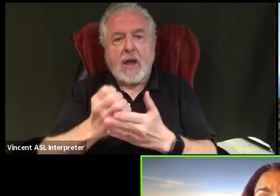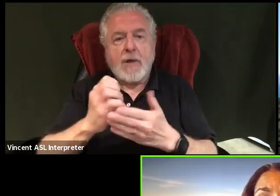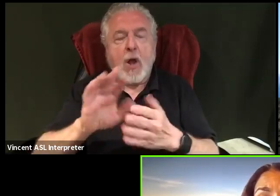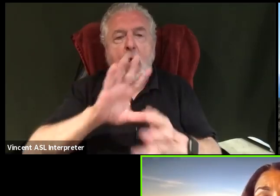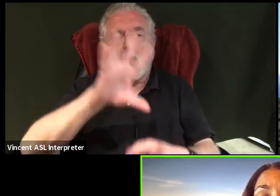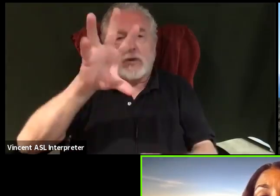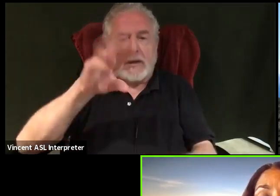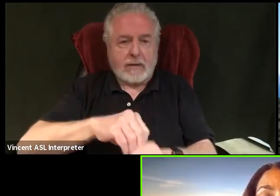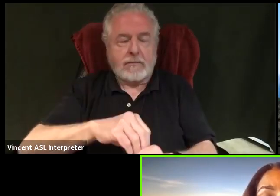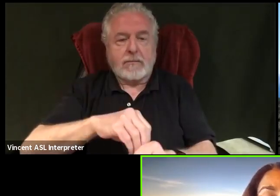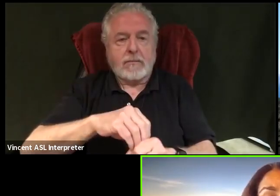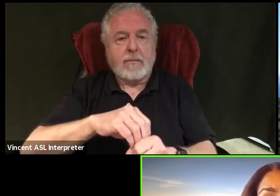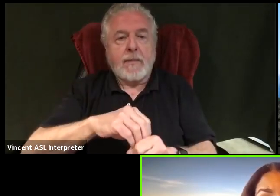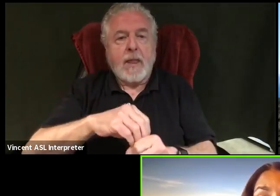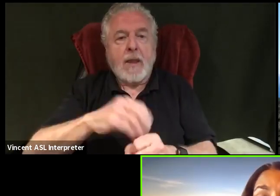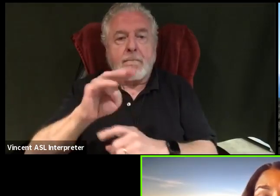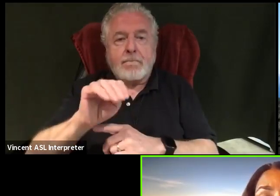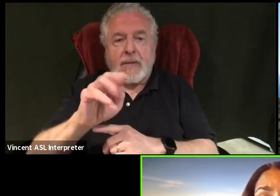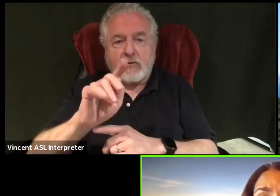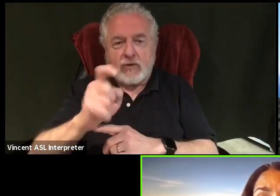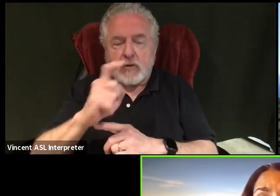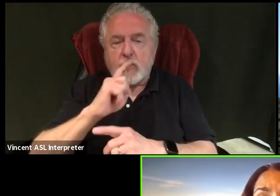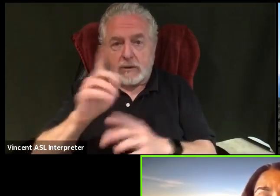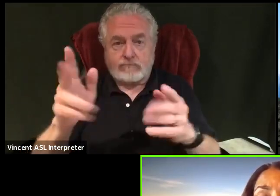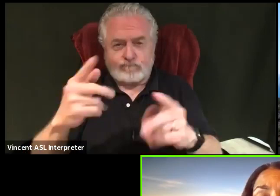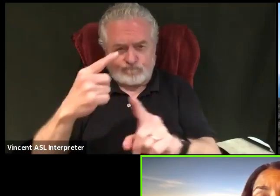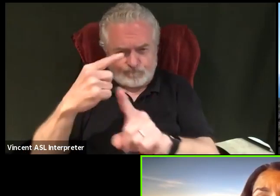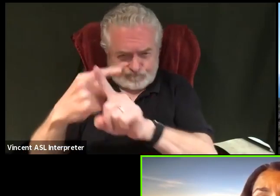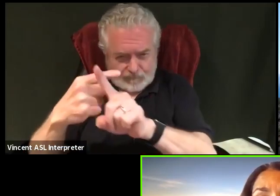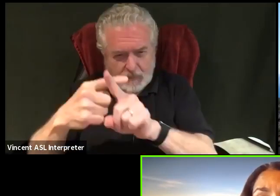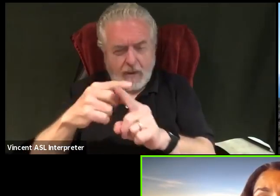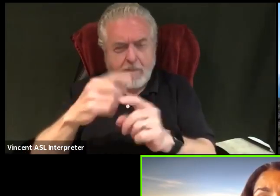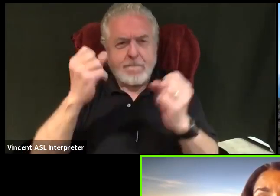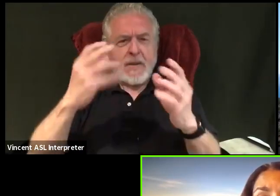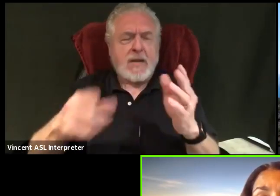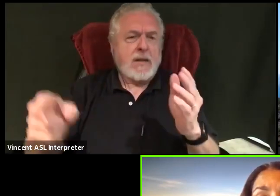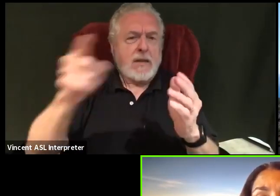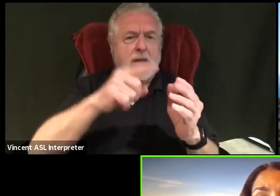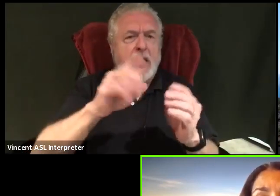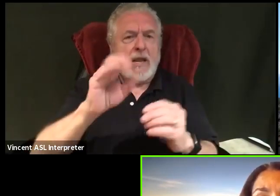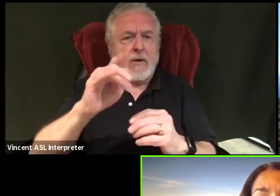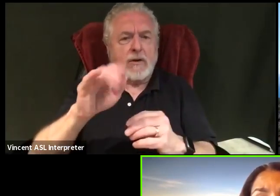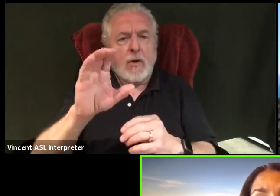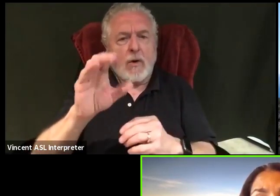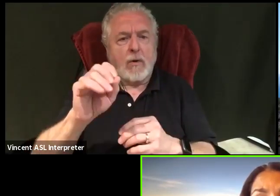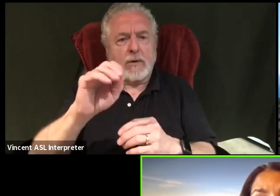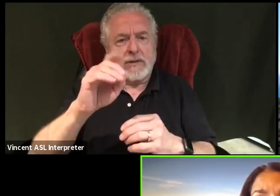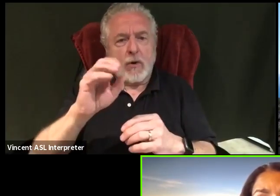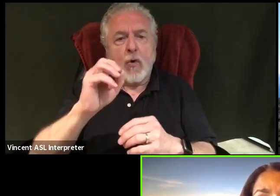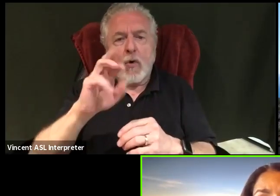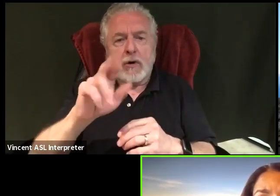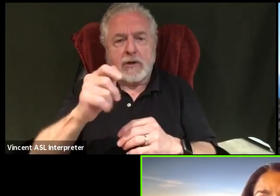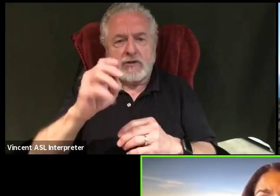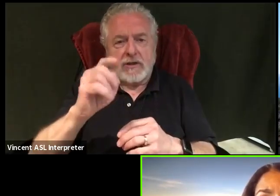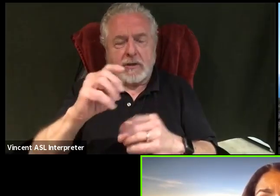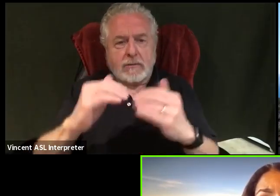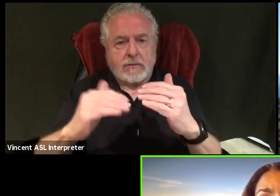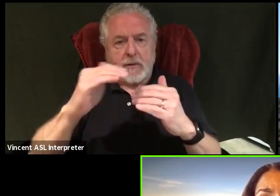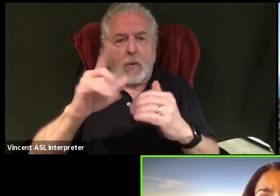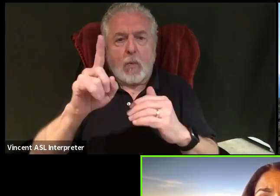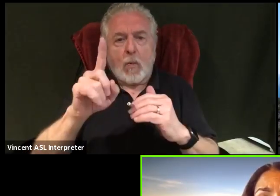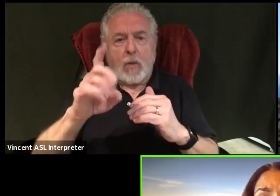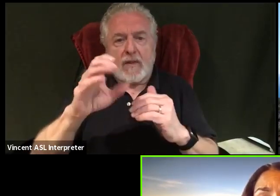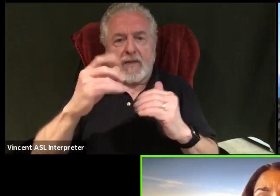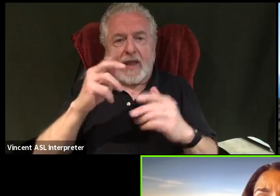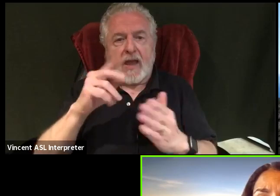altogether. Our metrics are very encouraging, but like many other counties in the orange tier, our new case rate per 100,000